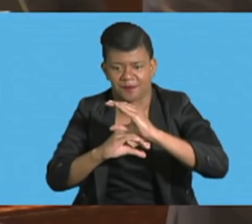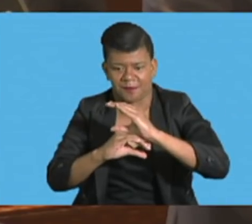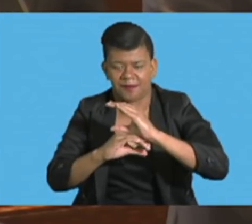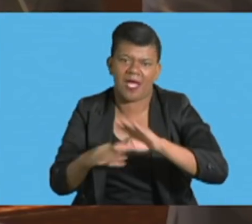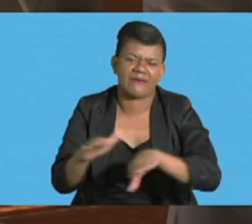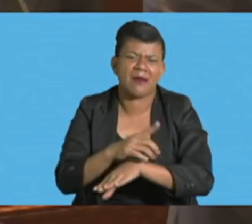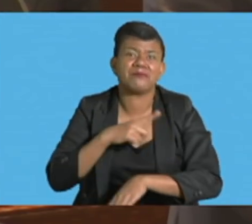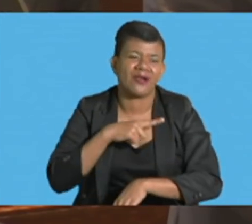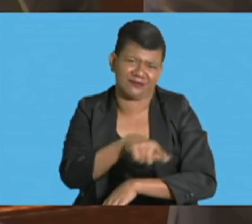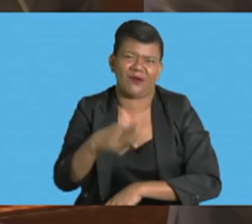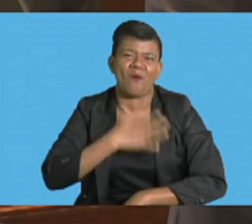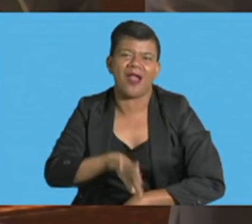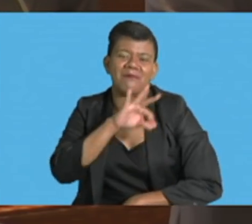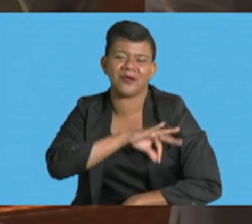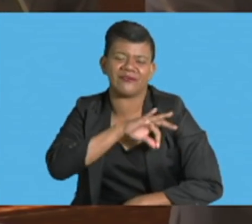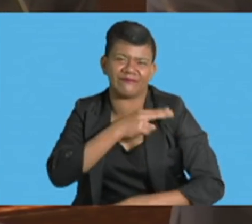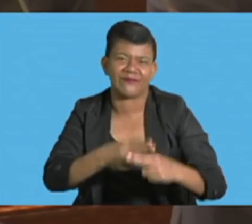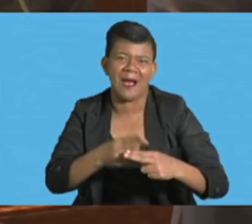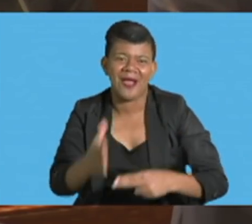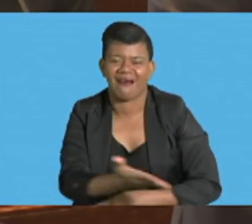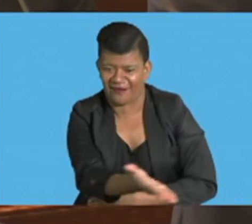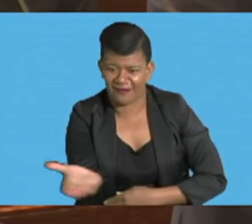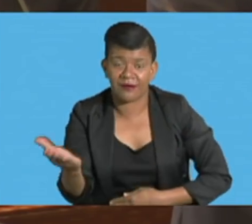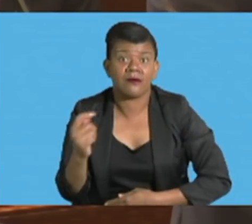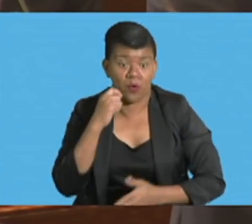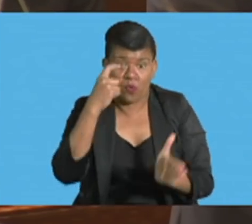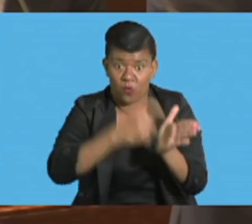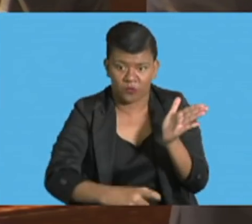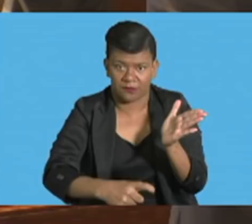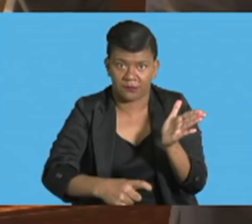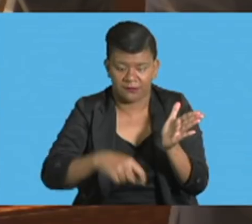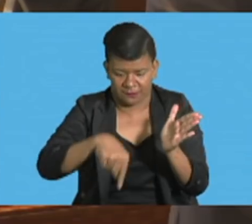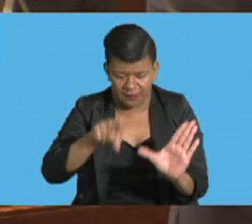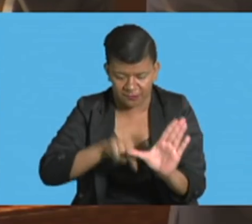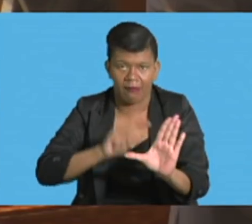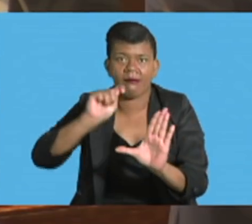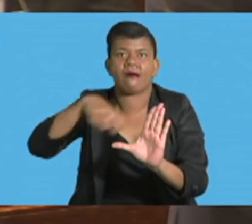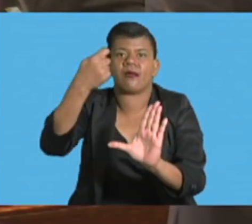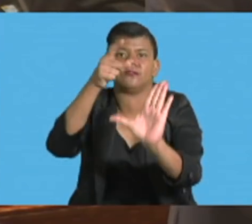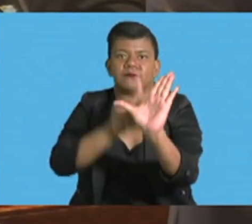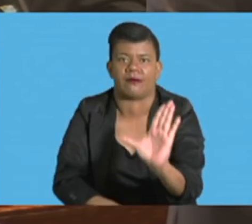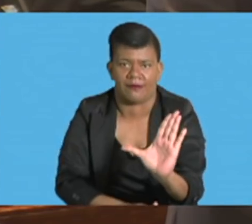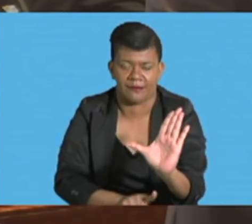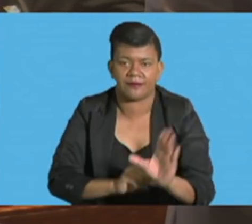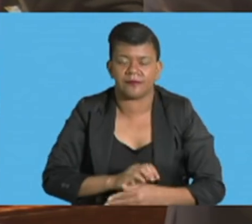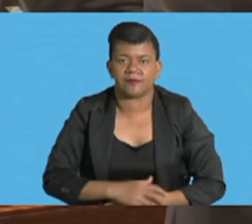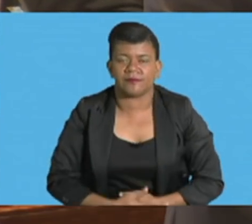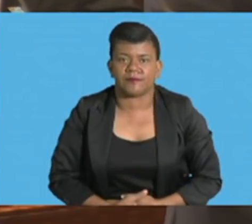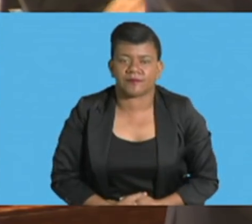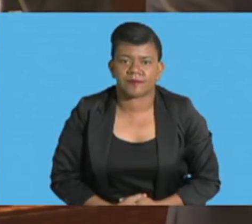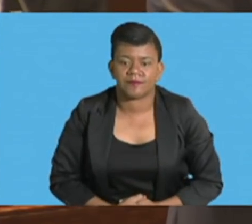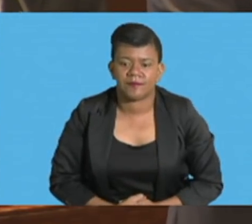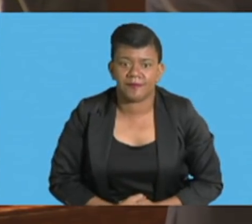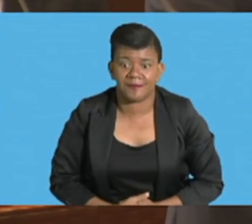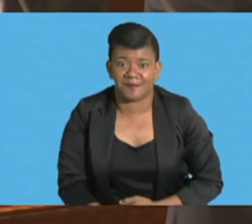price is guaranteed through this year and next year. That's on top of subsidies, the cost